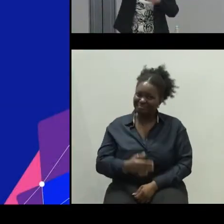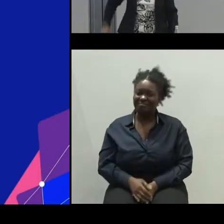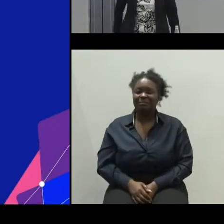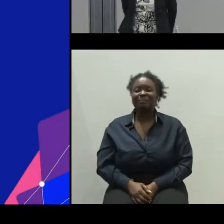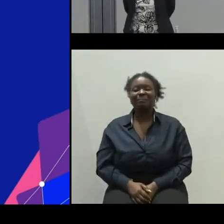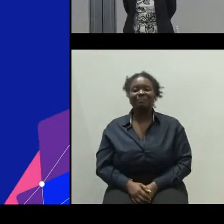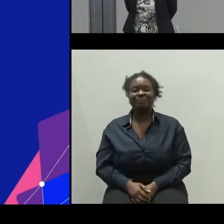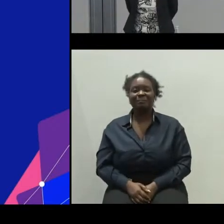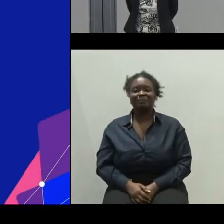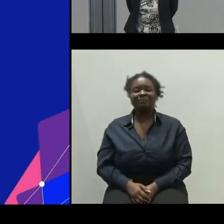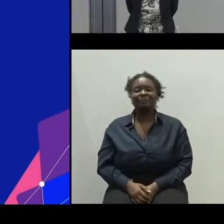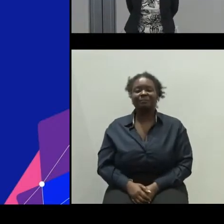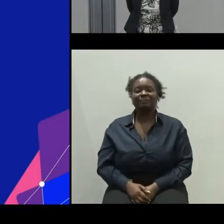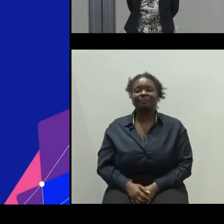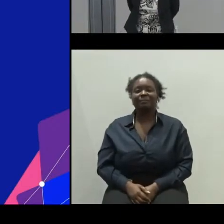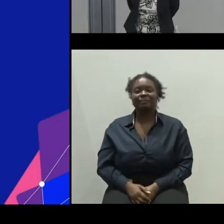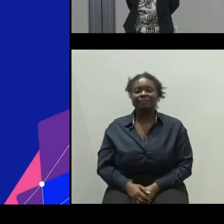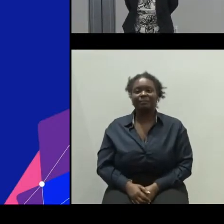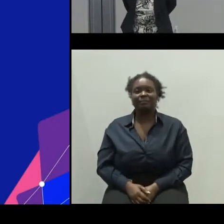Yes, 2 minutes.